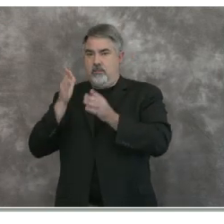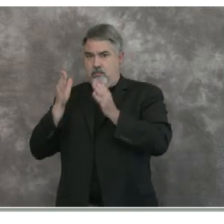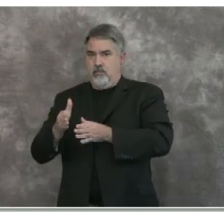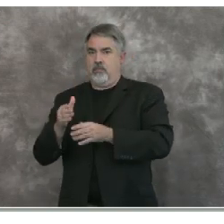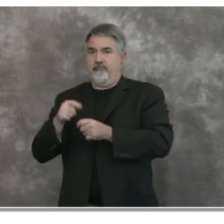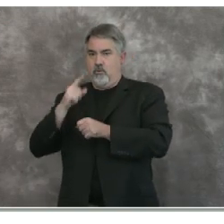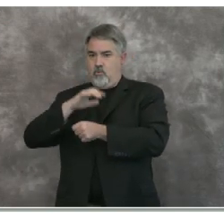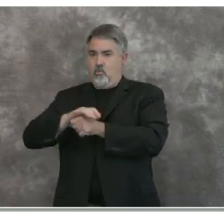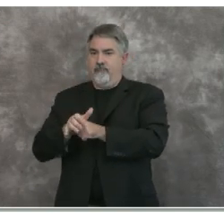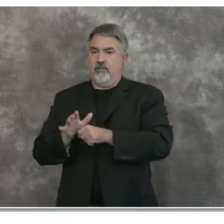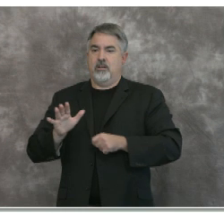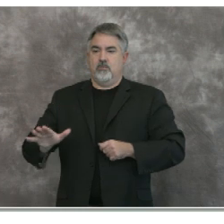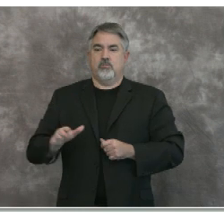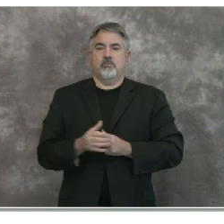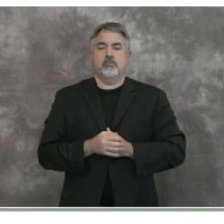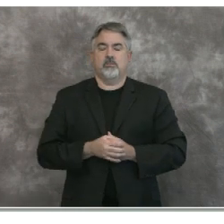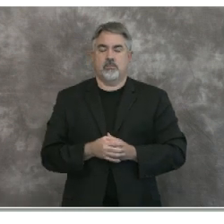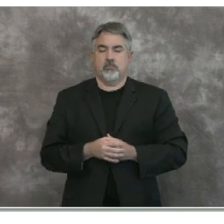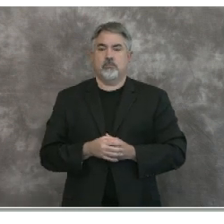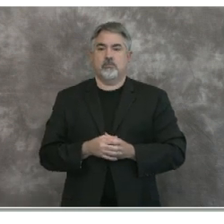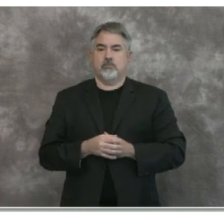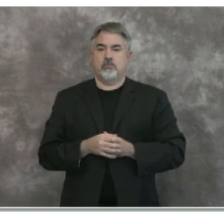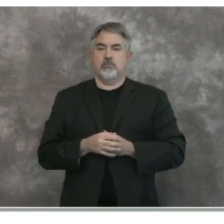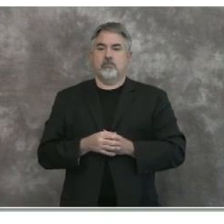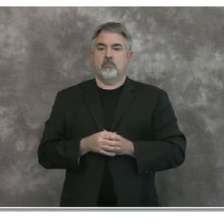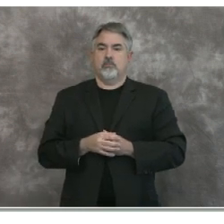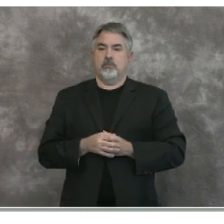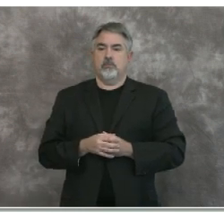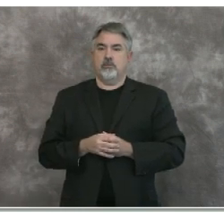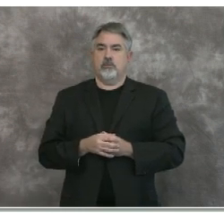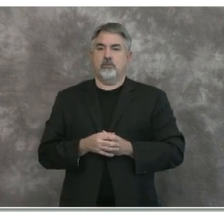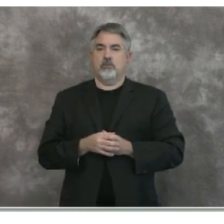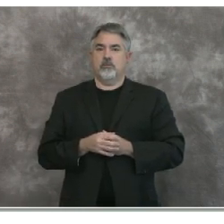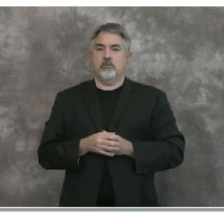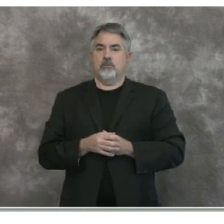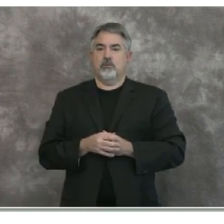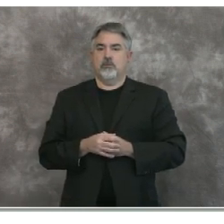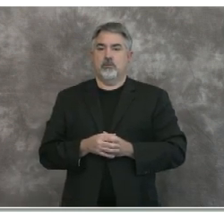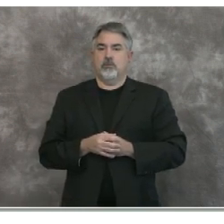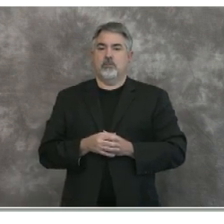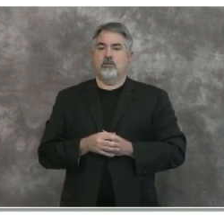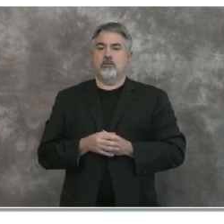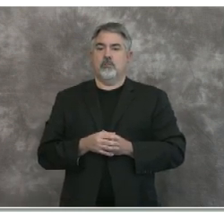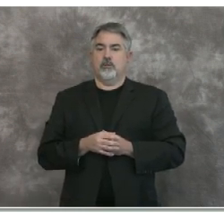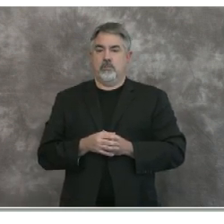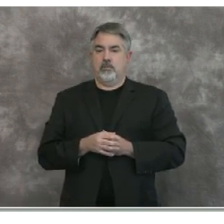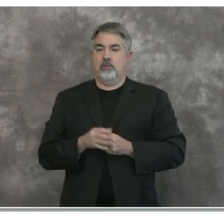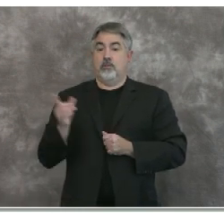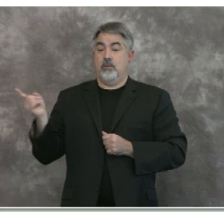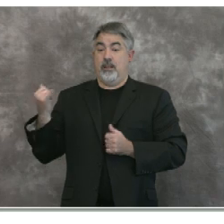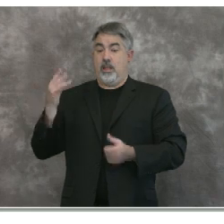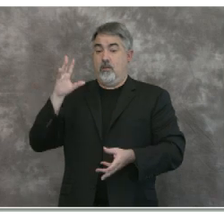region. Lastly, we will just take a look at the cumulative positives,